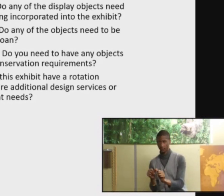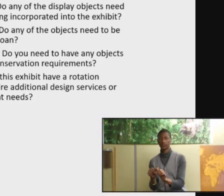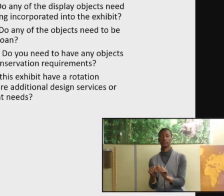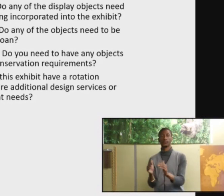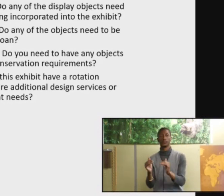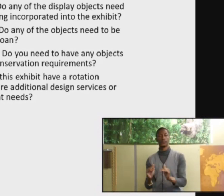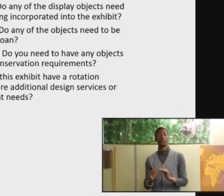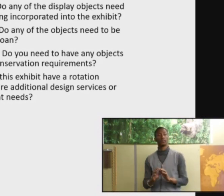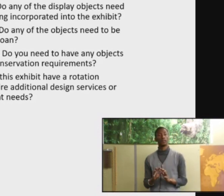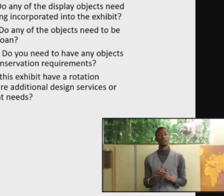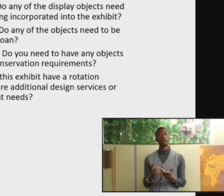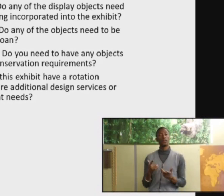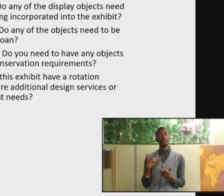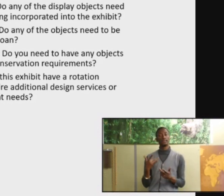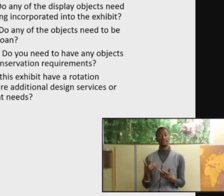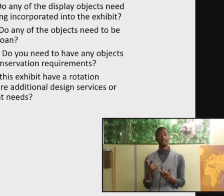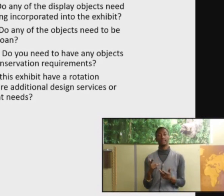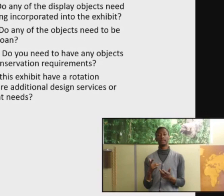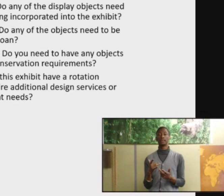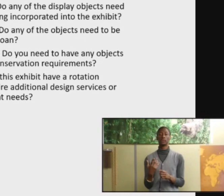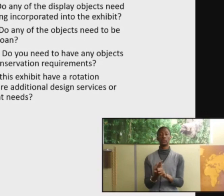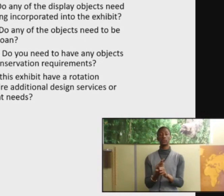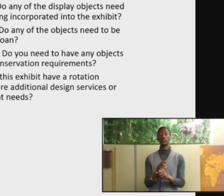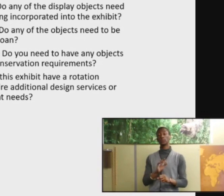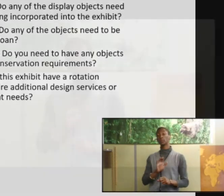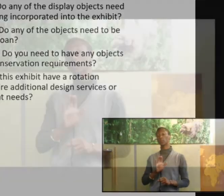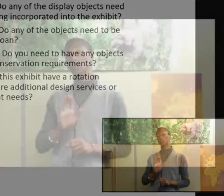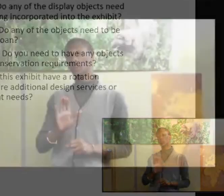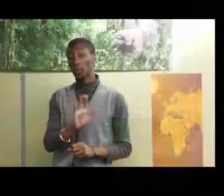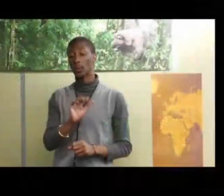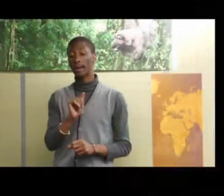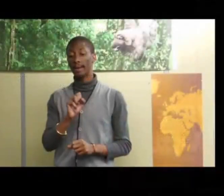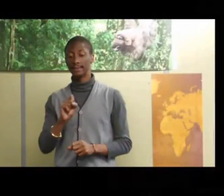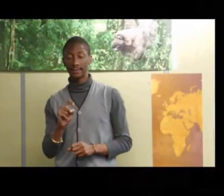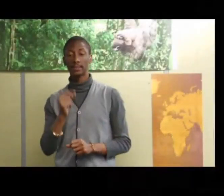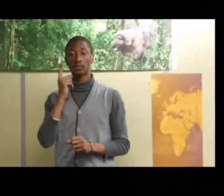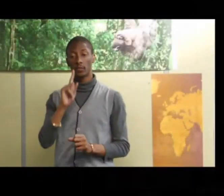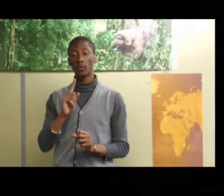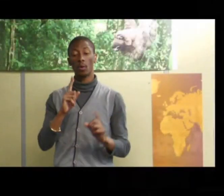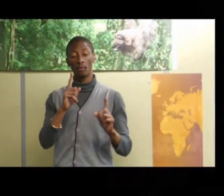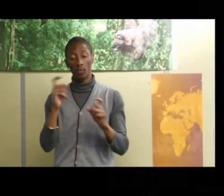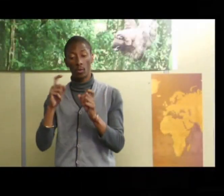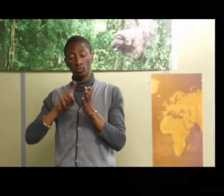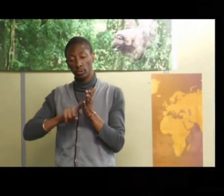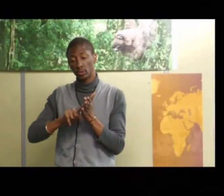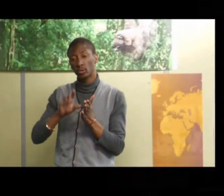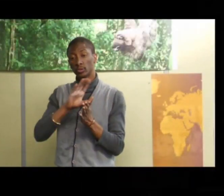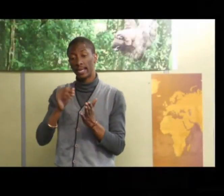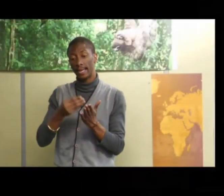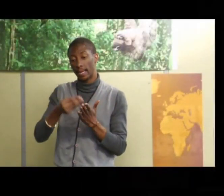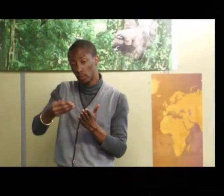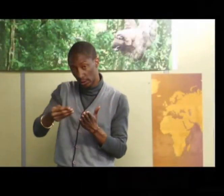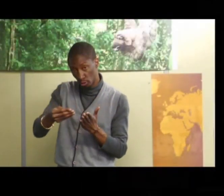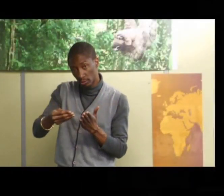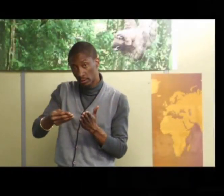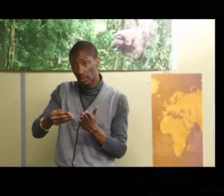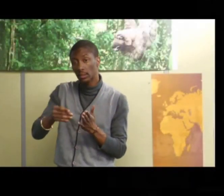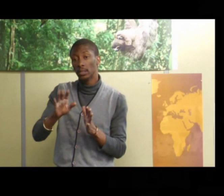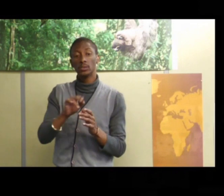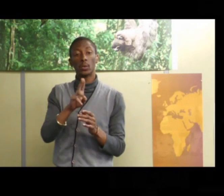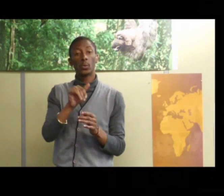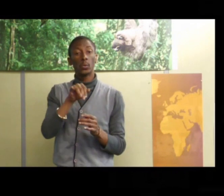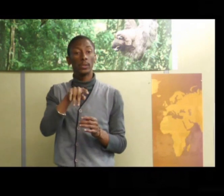We normally take your assets for photo research and acquisition. So the units